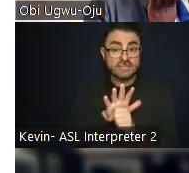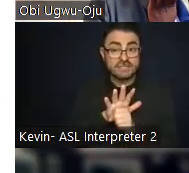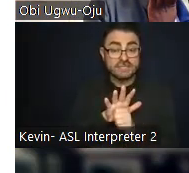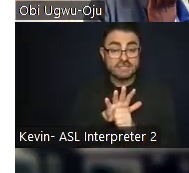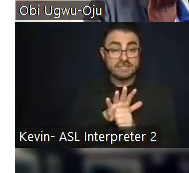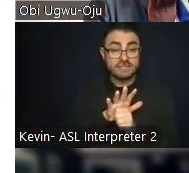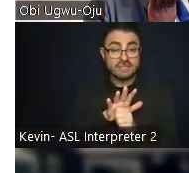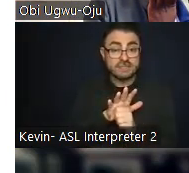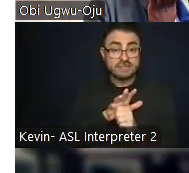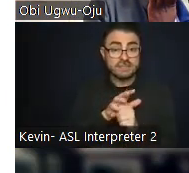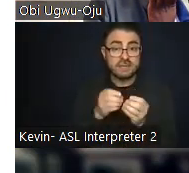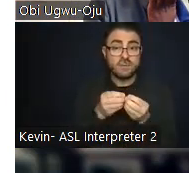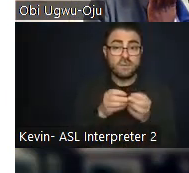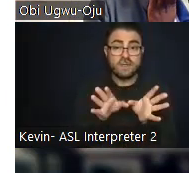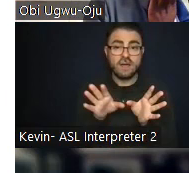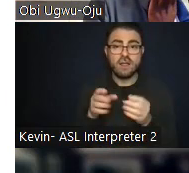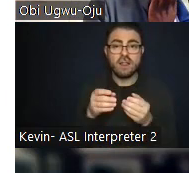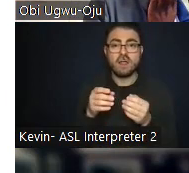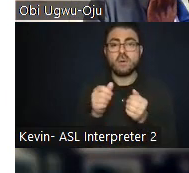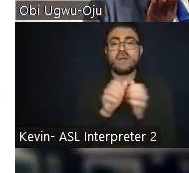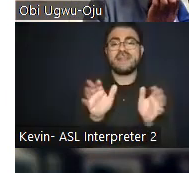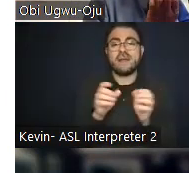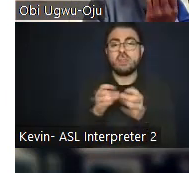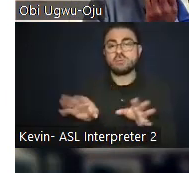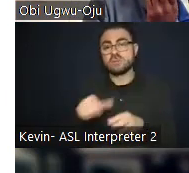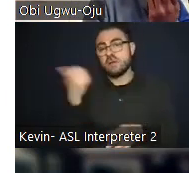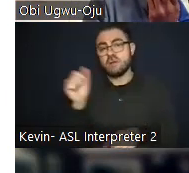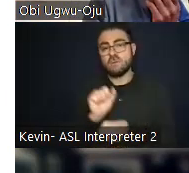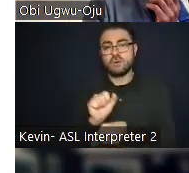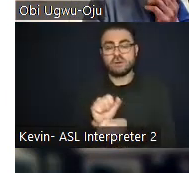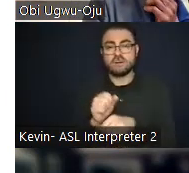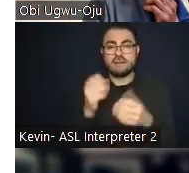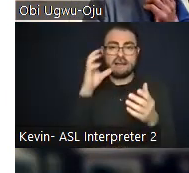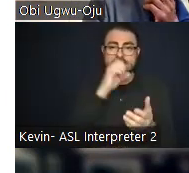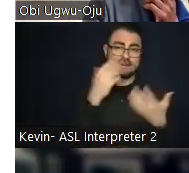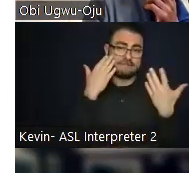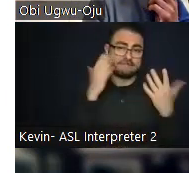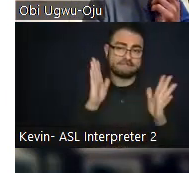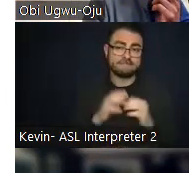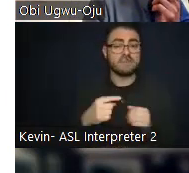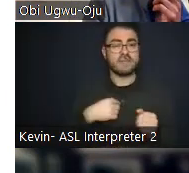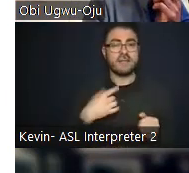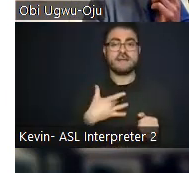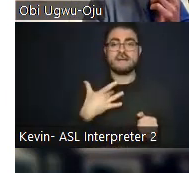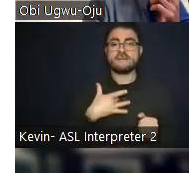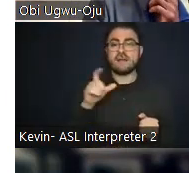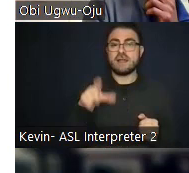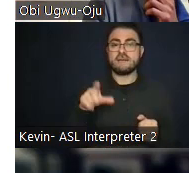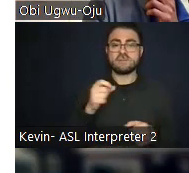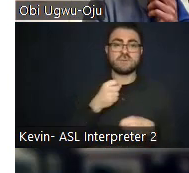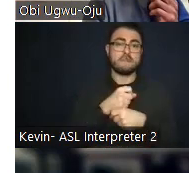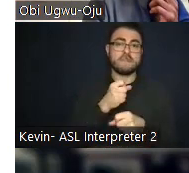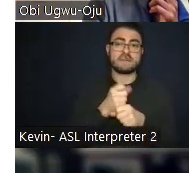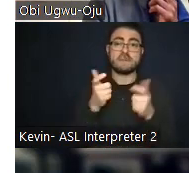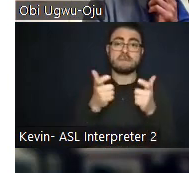without losing other work, I guess. I don't know. I just feel like I'd have to make some really big